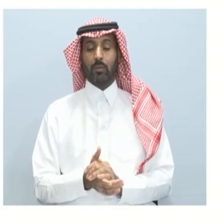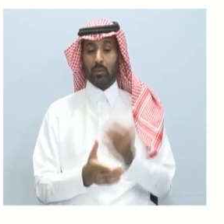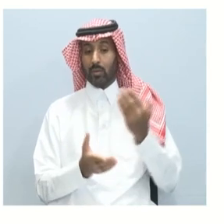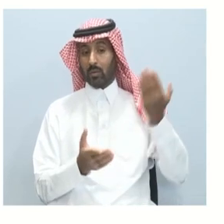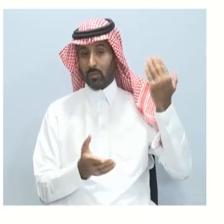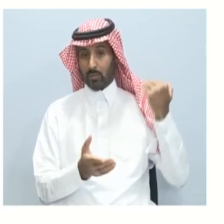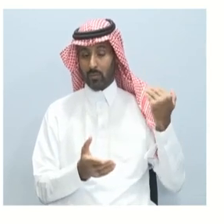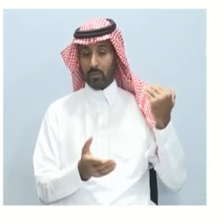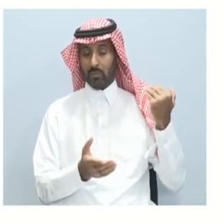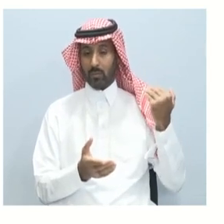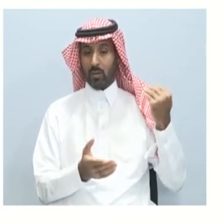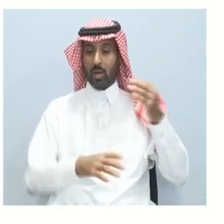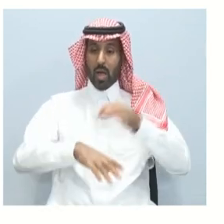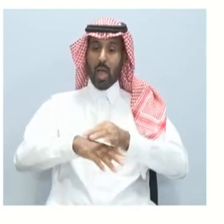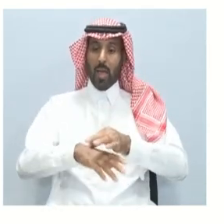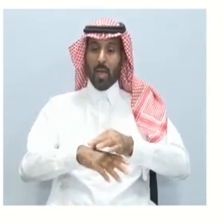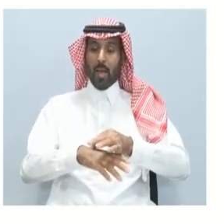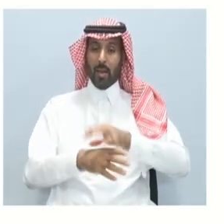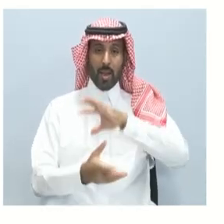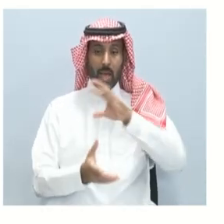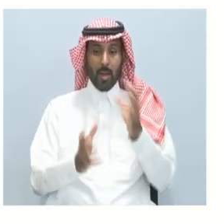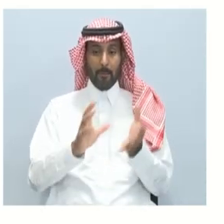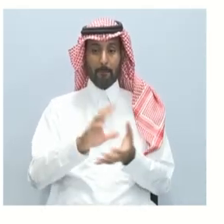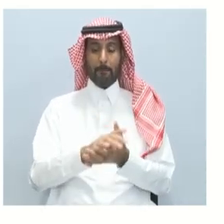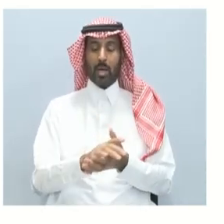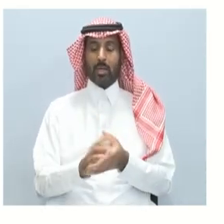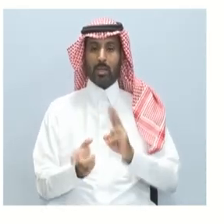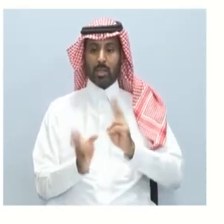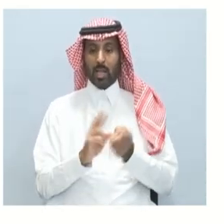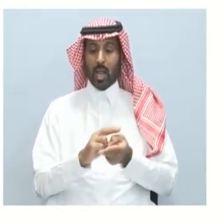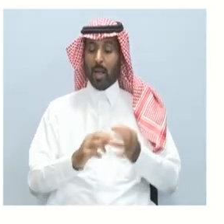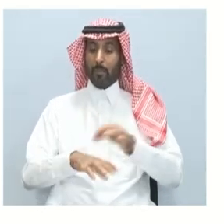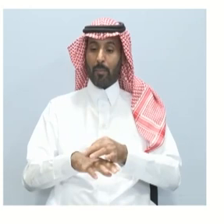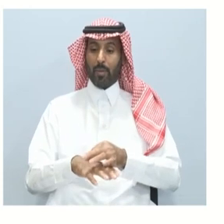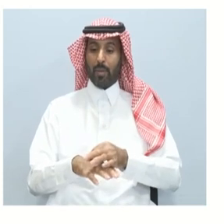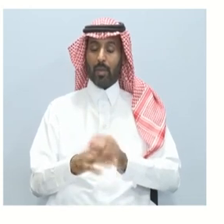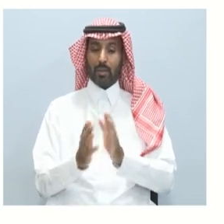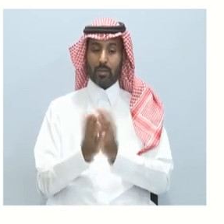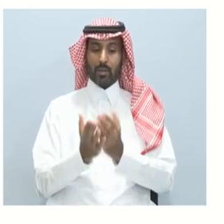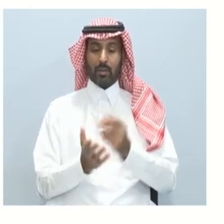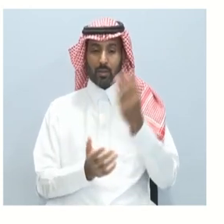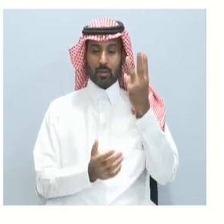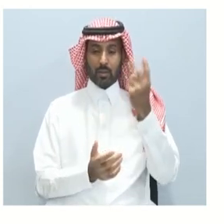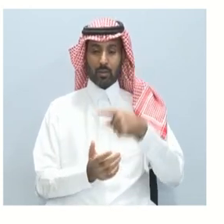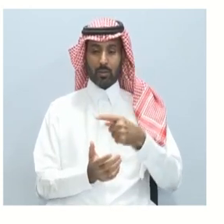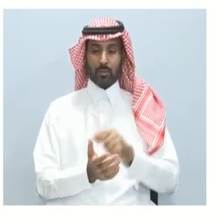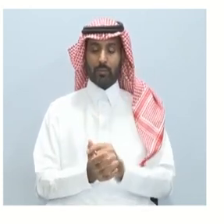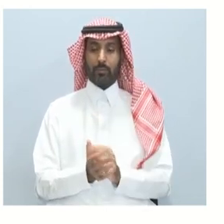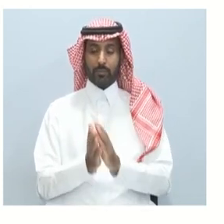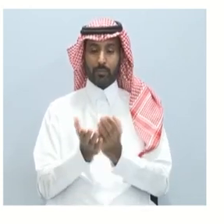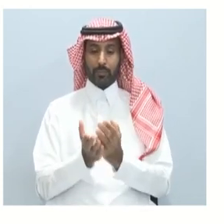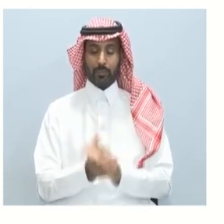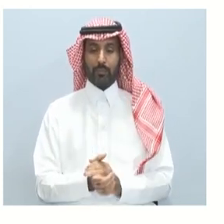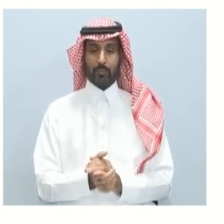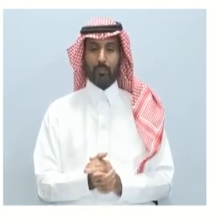the human world. Now the human world, going back to page number 13, we have